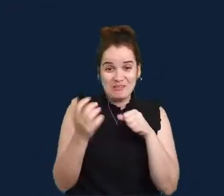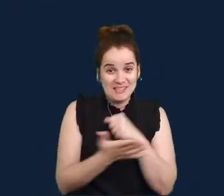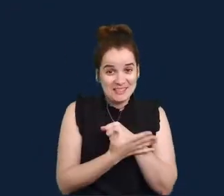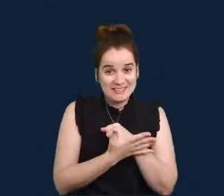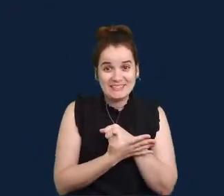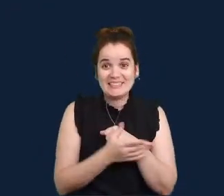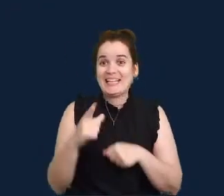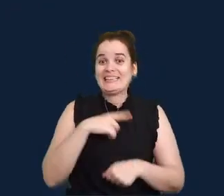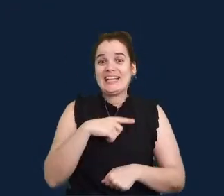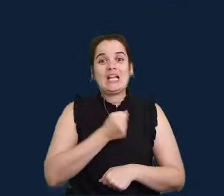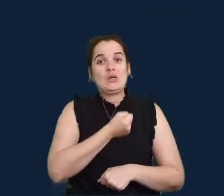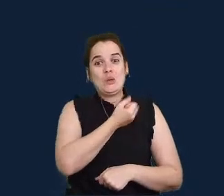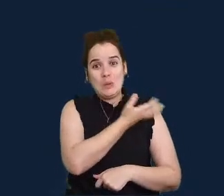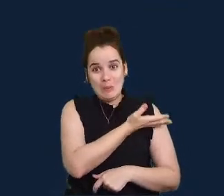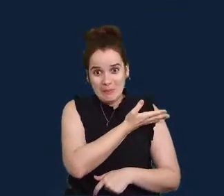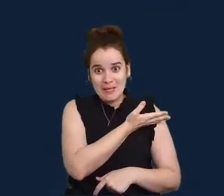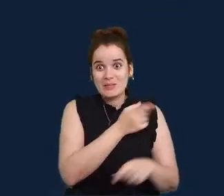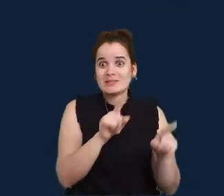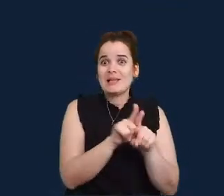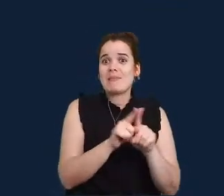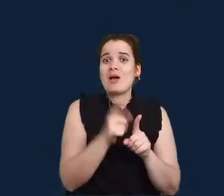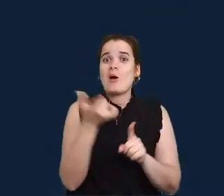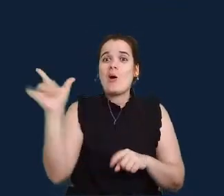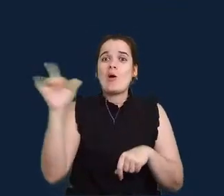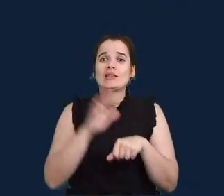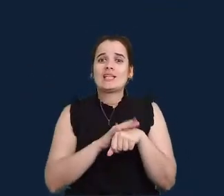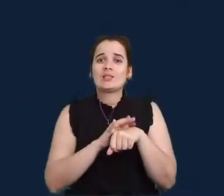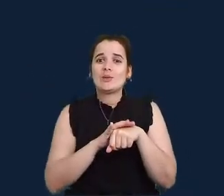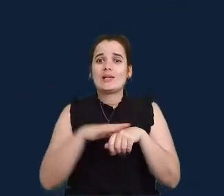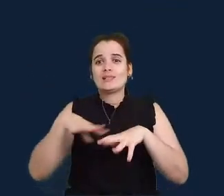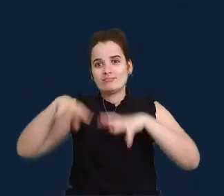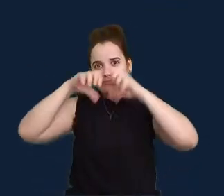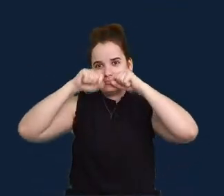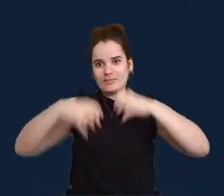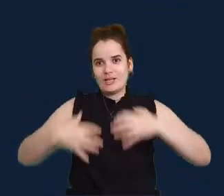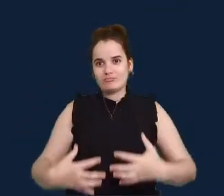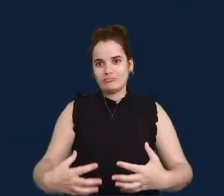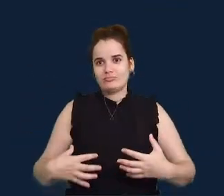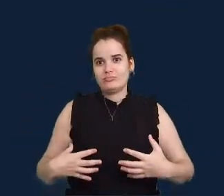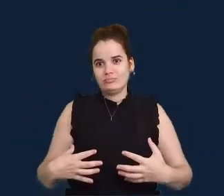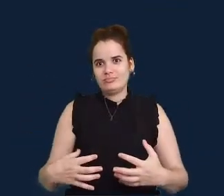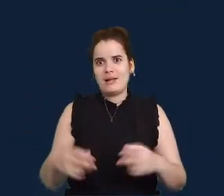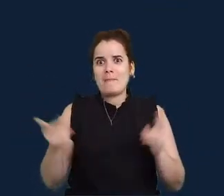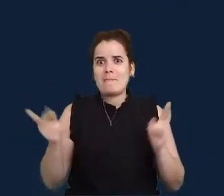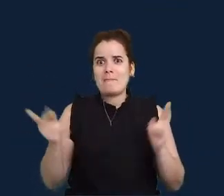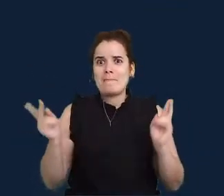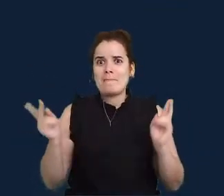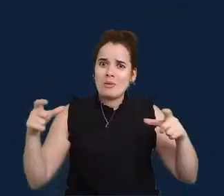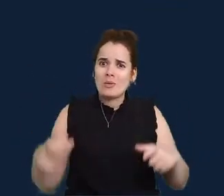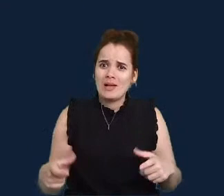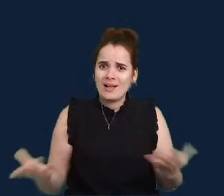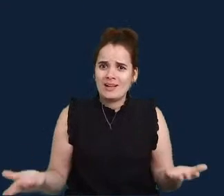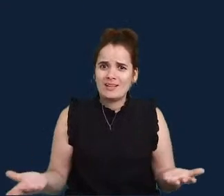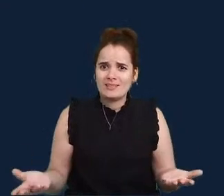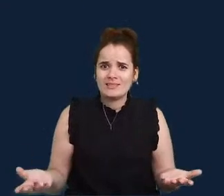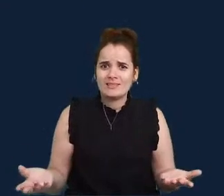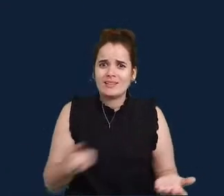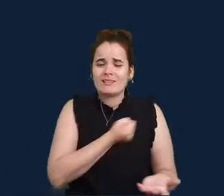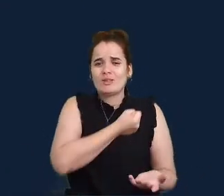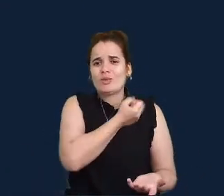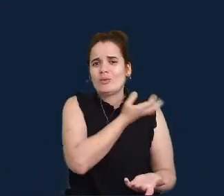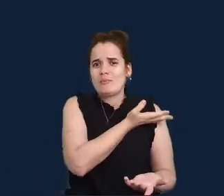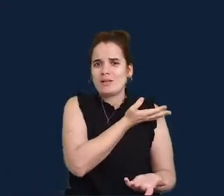respiratory diseases on the same space. Now, those were numbers that actually in India, I'm not talking about